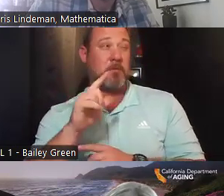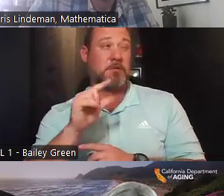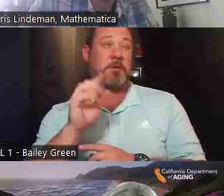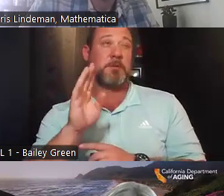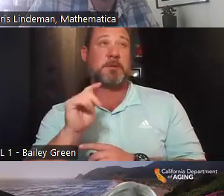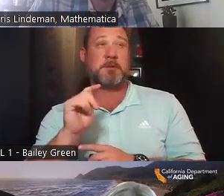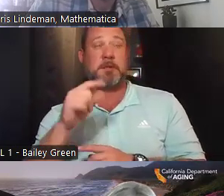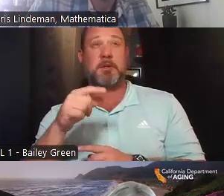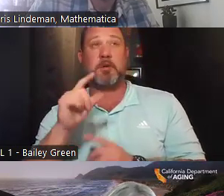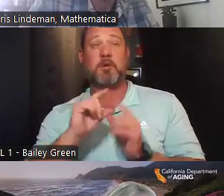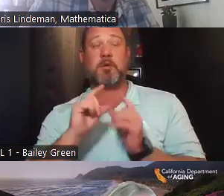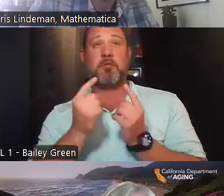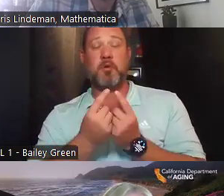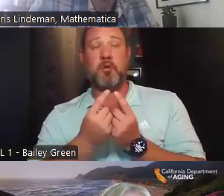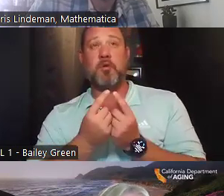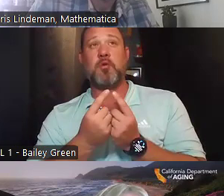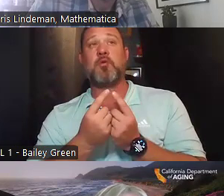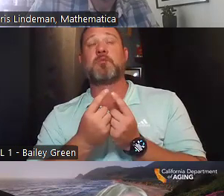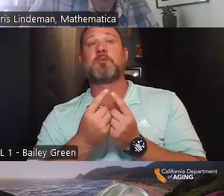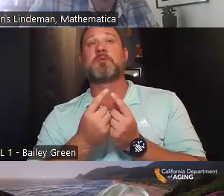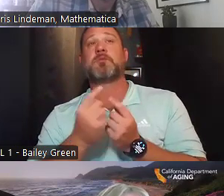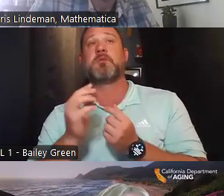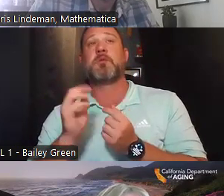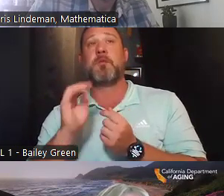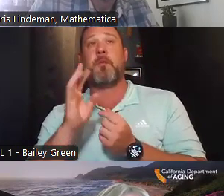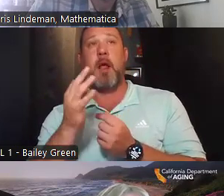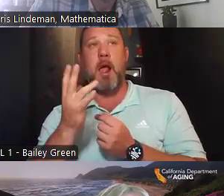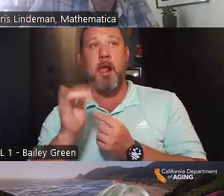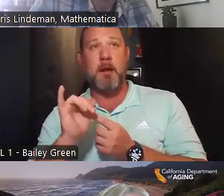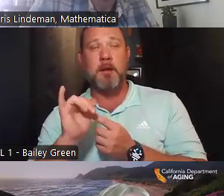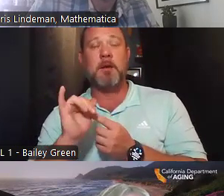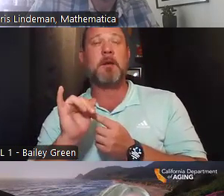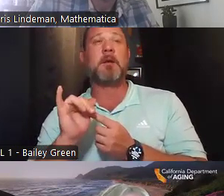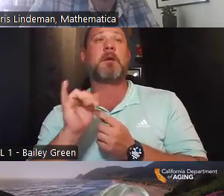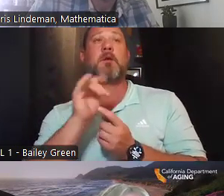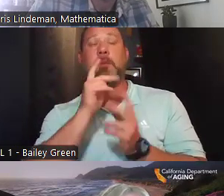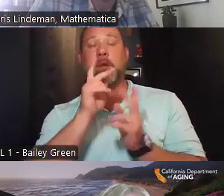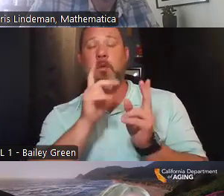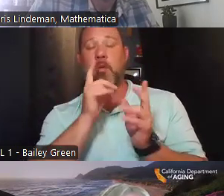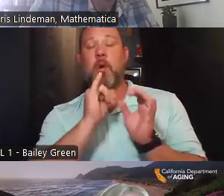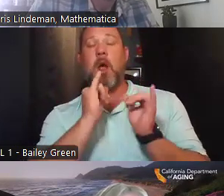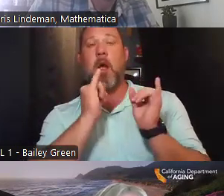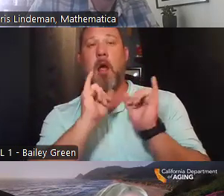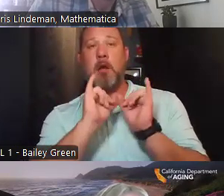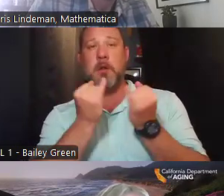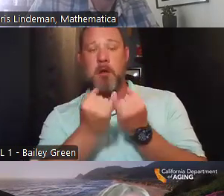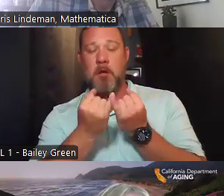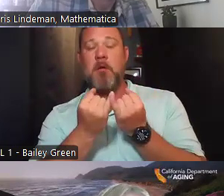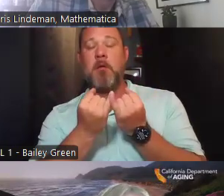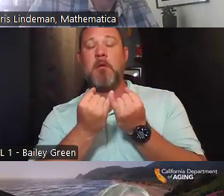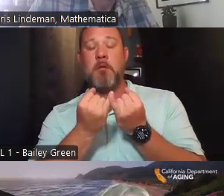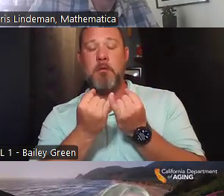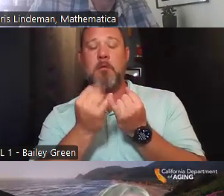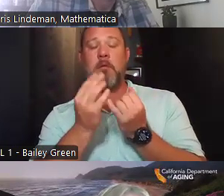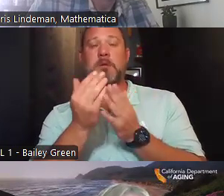LGBTQ groups. It also looks at rurality as people who are isolated. So it's actually listed